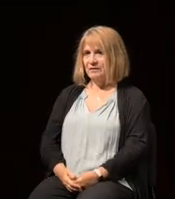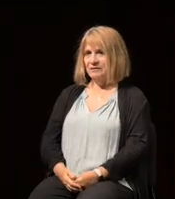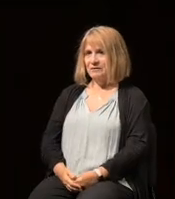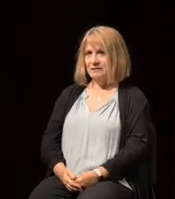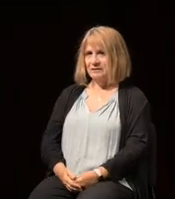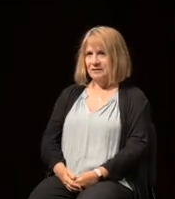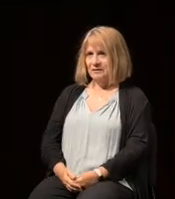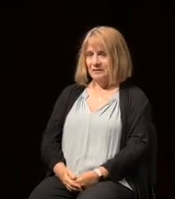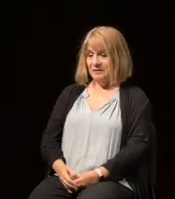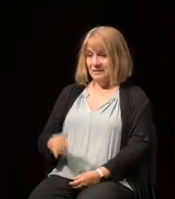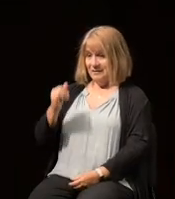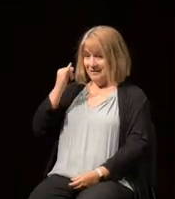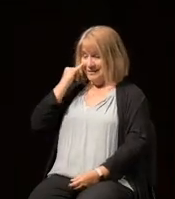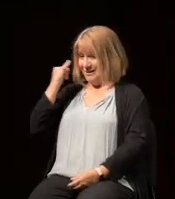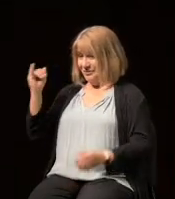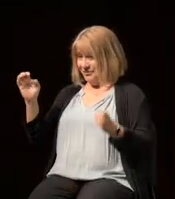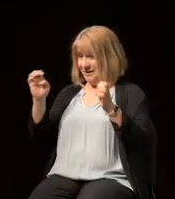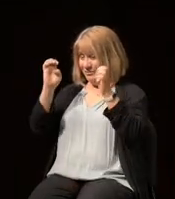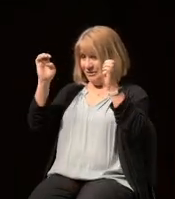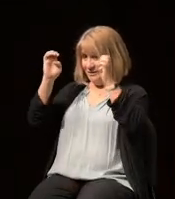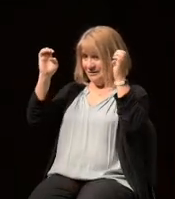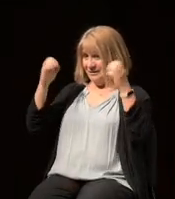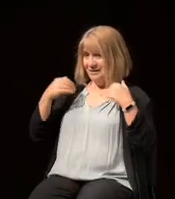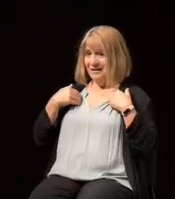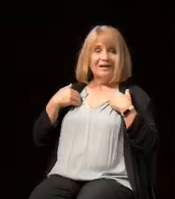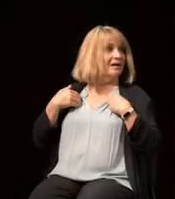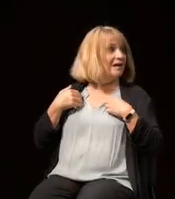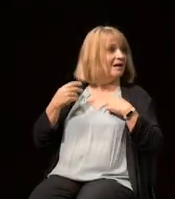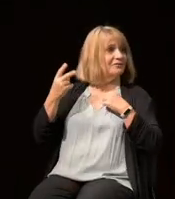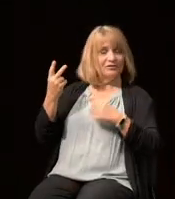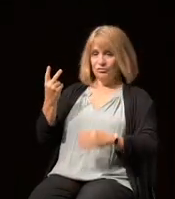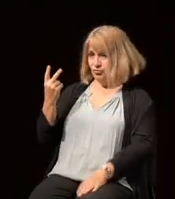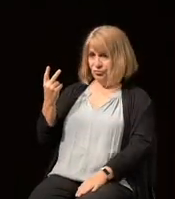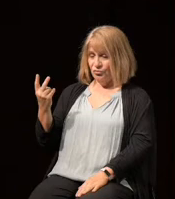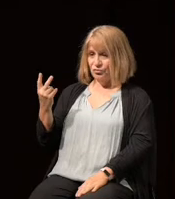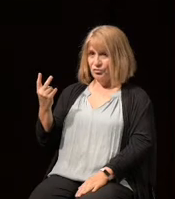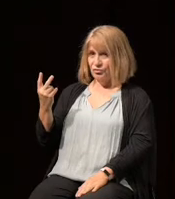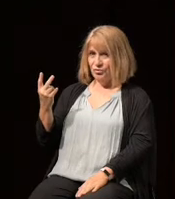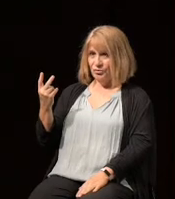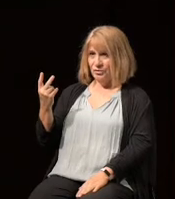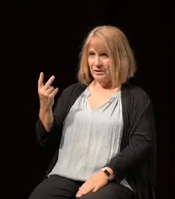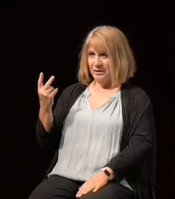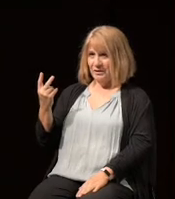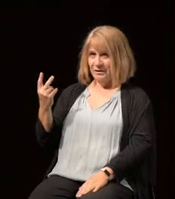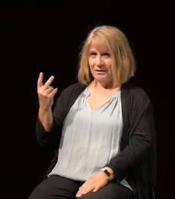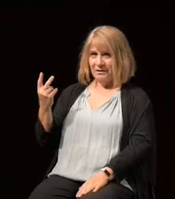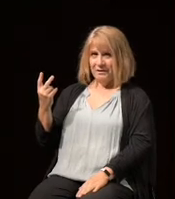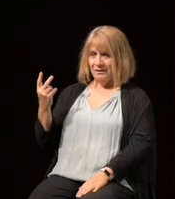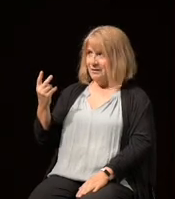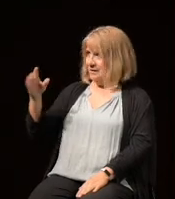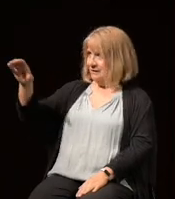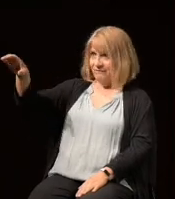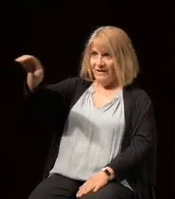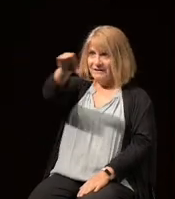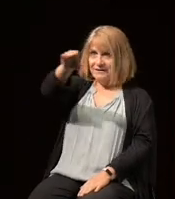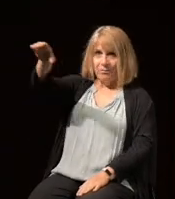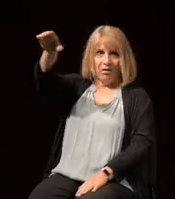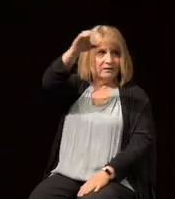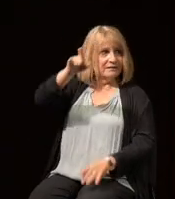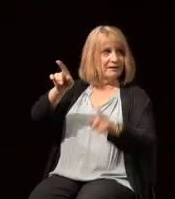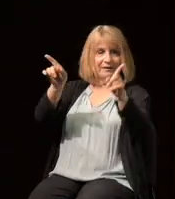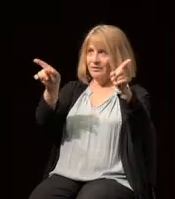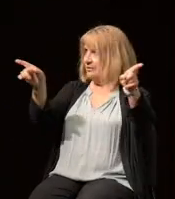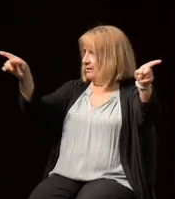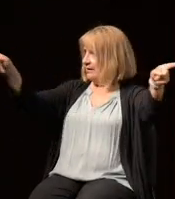the event of an emergency, there are two vestibules located halfway through the audience that will take you to hallways through and out of